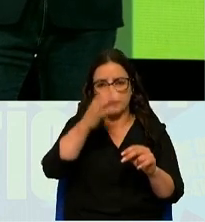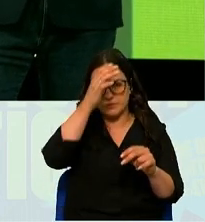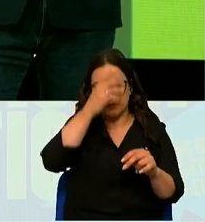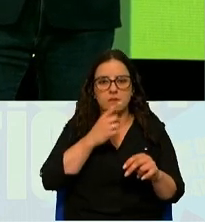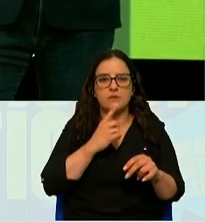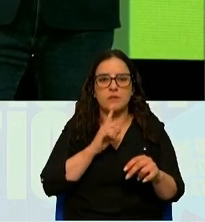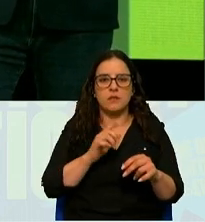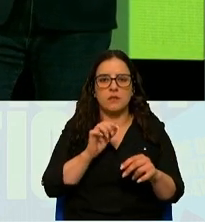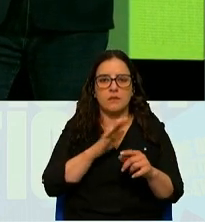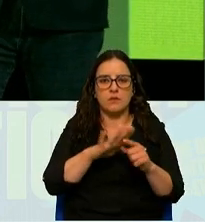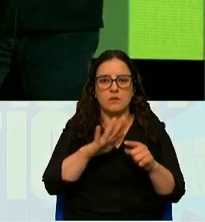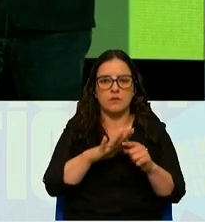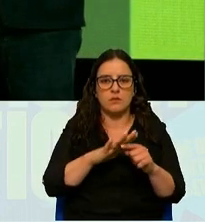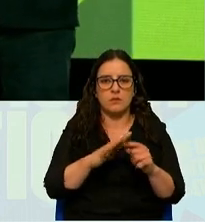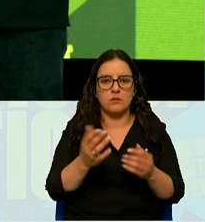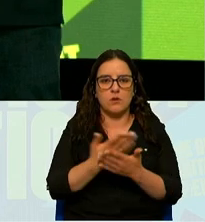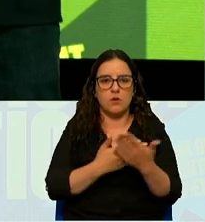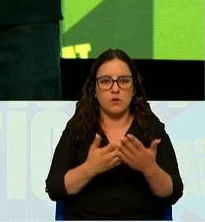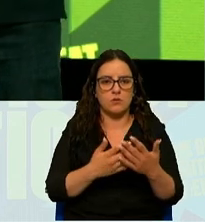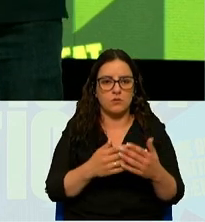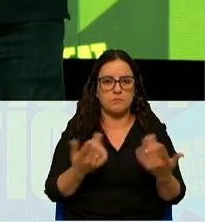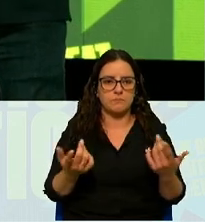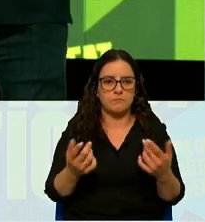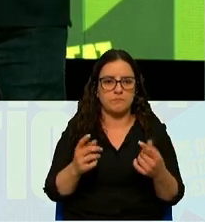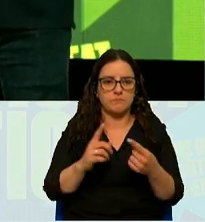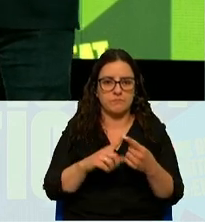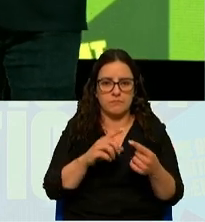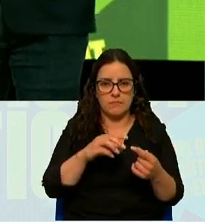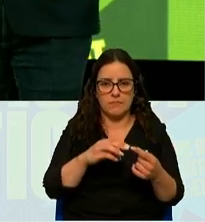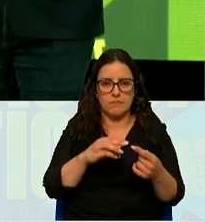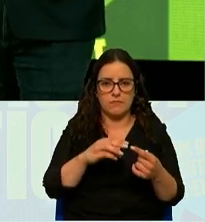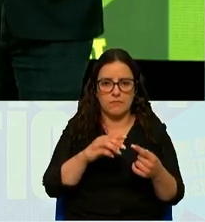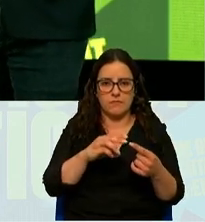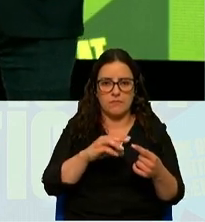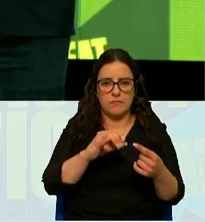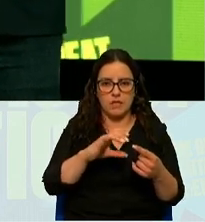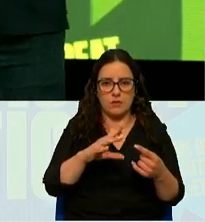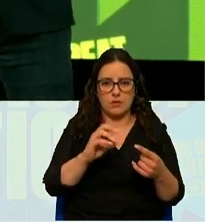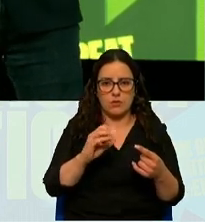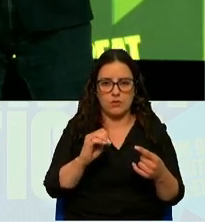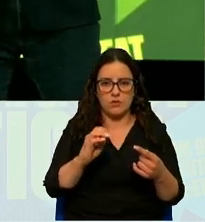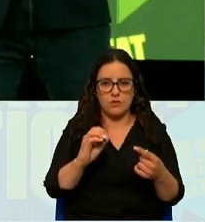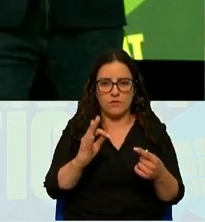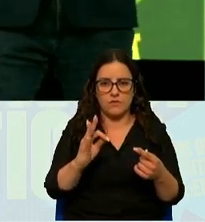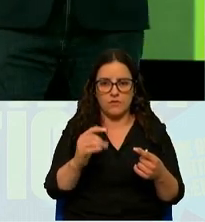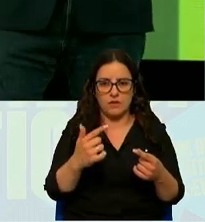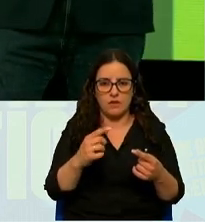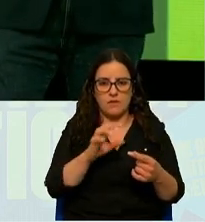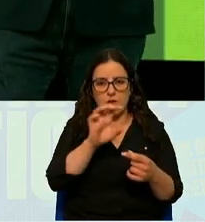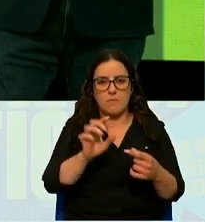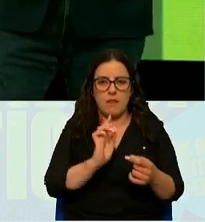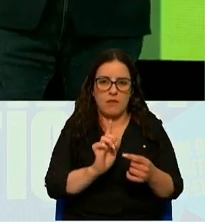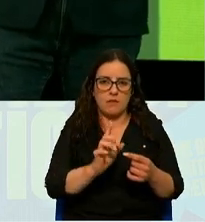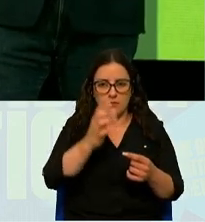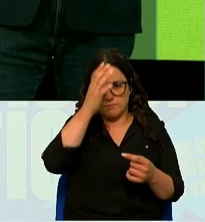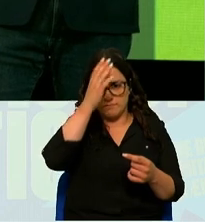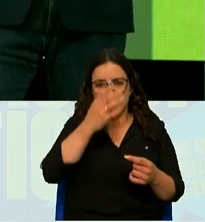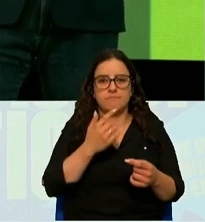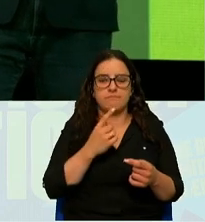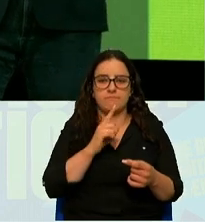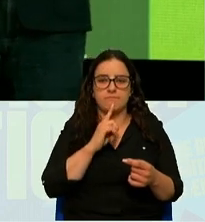can use is actually Microsoft. So this is the way that we approach AI in Microsoft in the past, right? So we have different applications, so